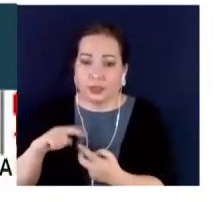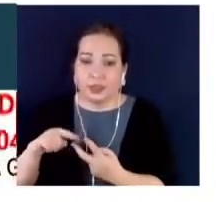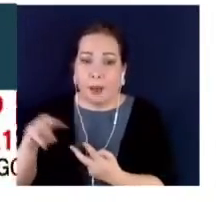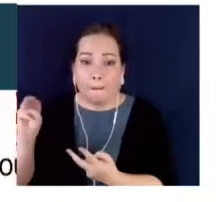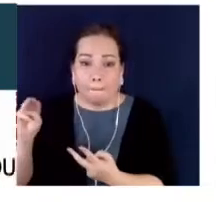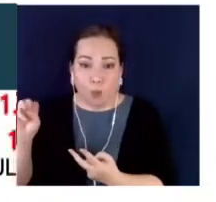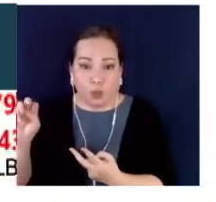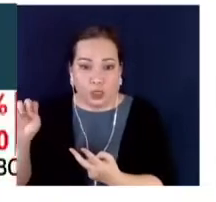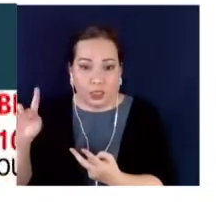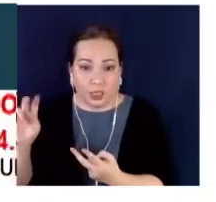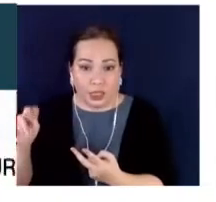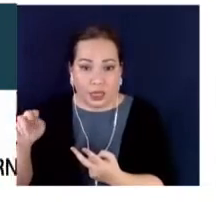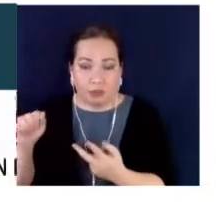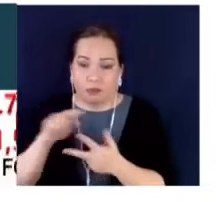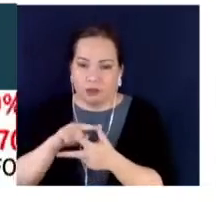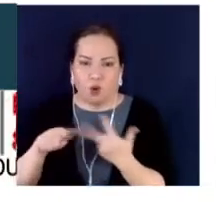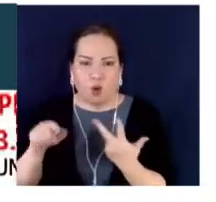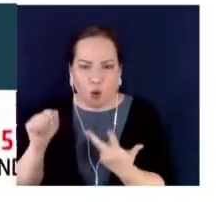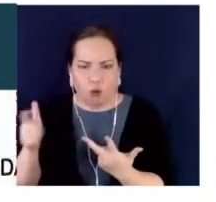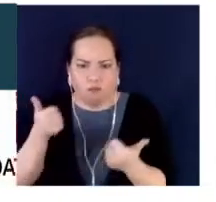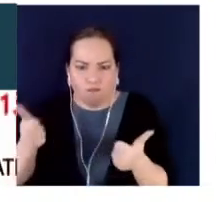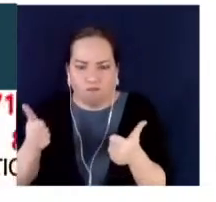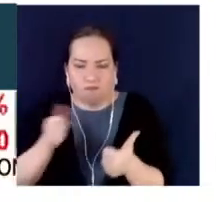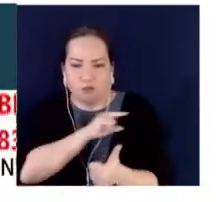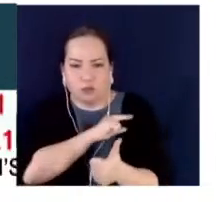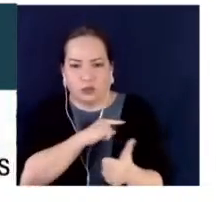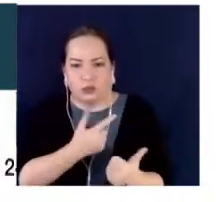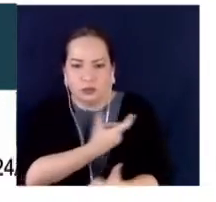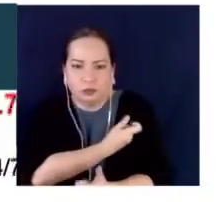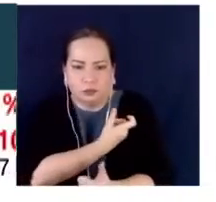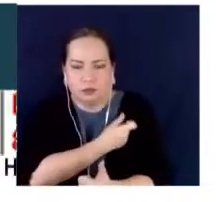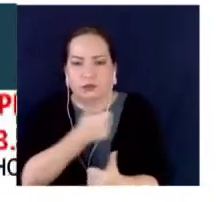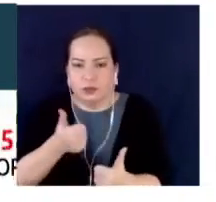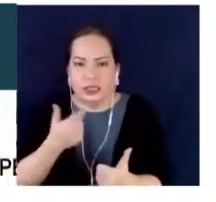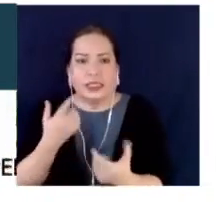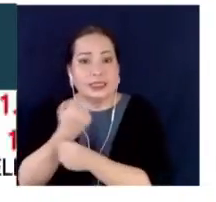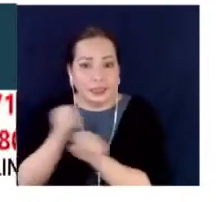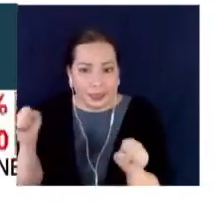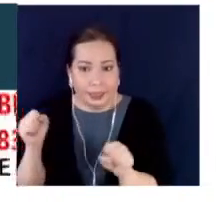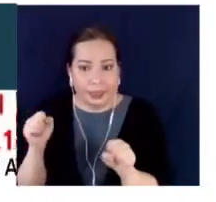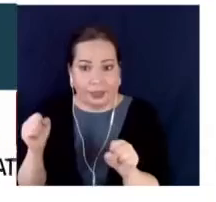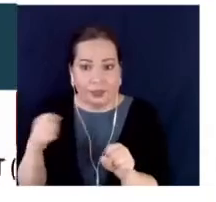and with good efficacies and good safety,